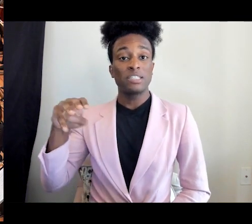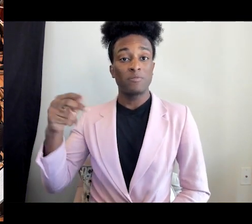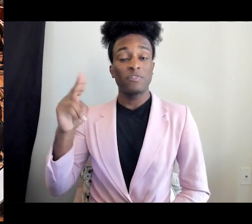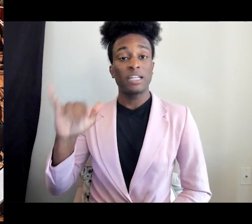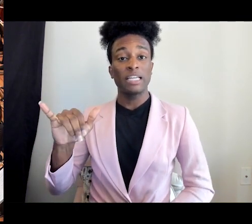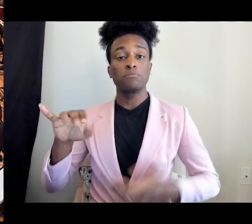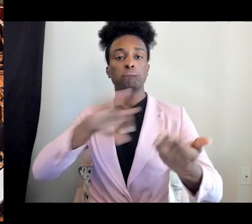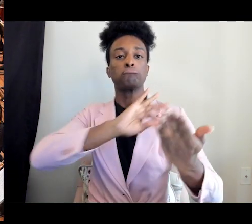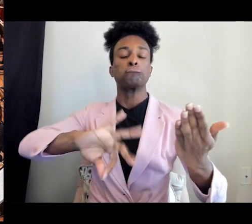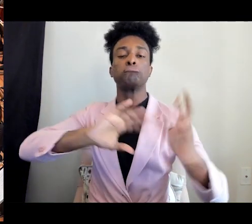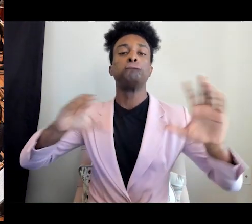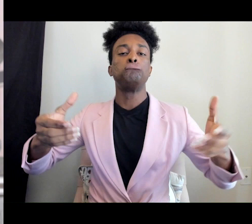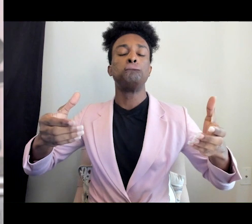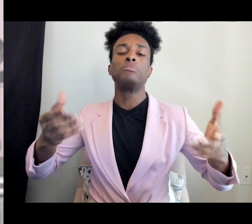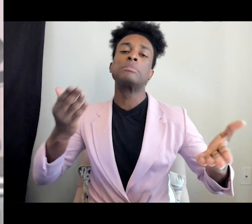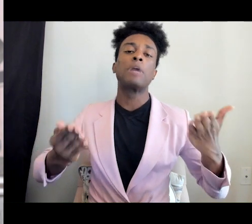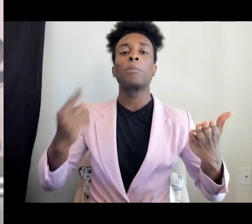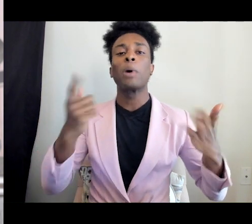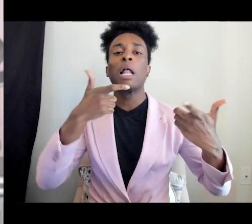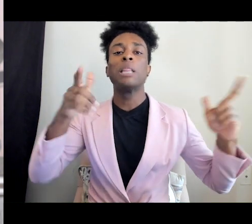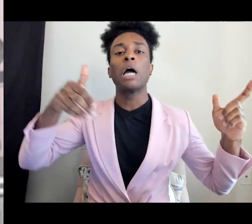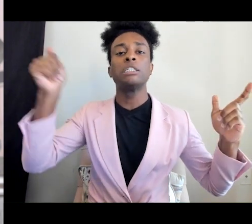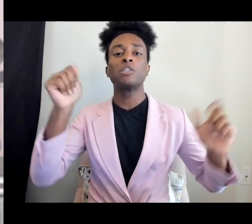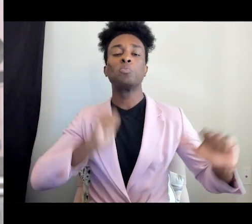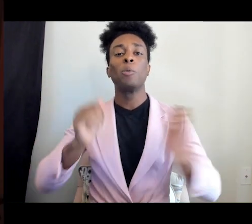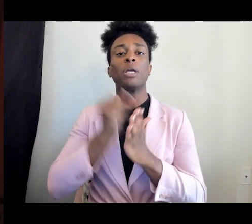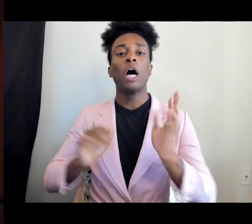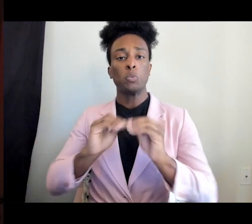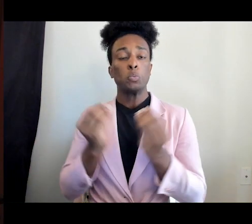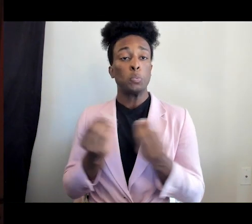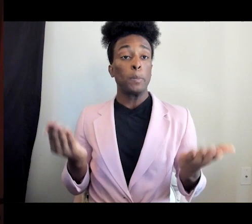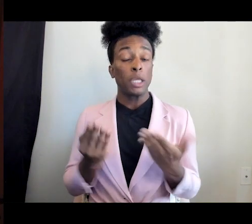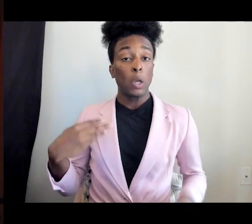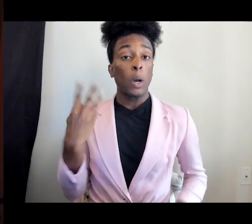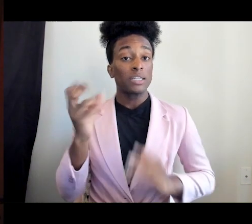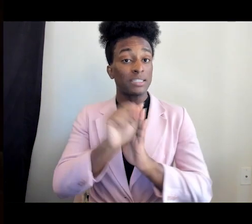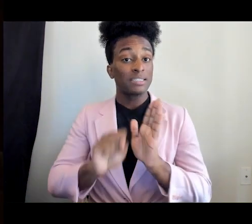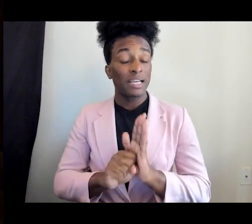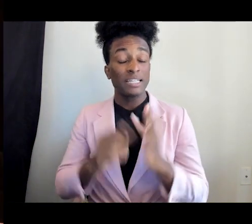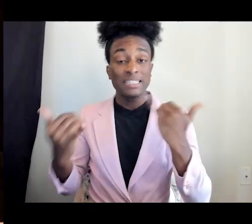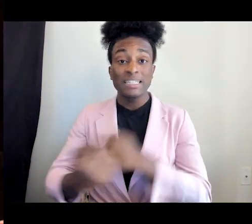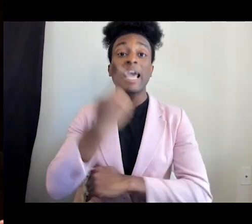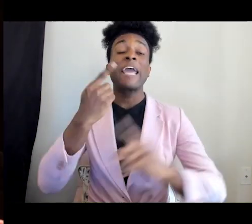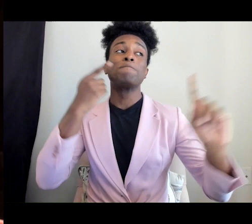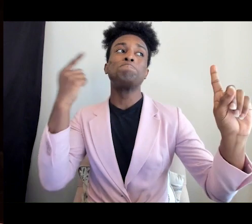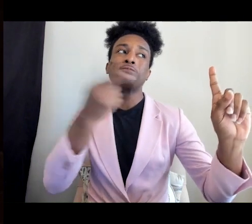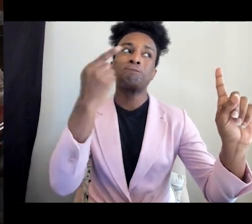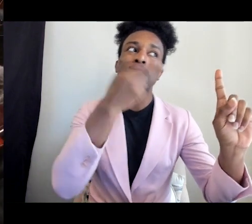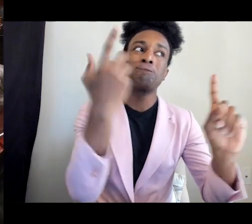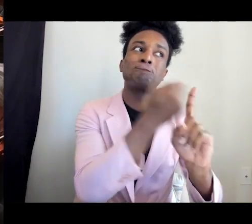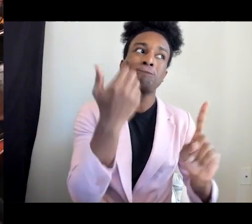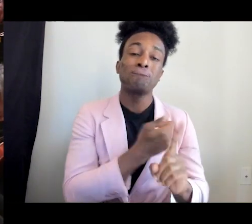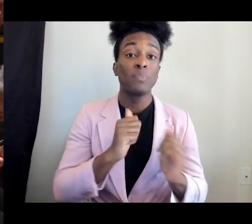is probably one of the biggest performing arts organizations in Washington State. Today, we are making the greatest progress we've ever